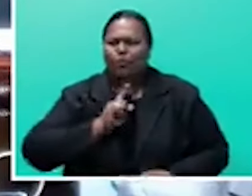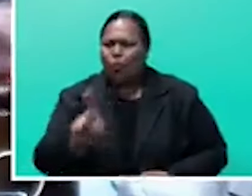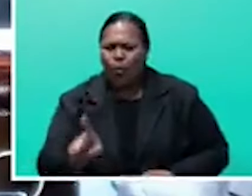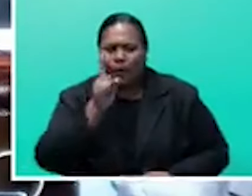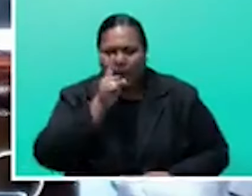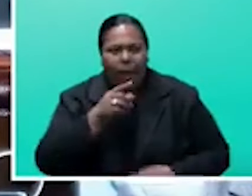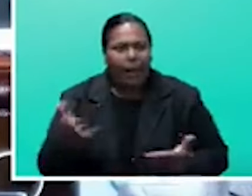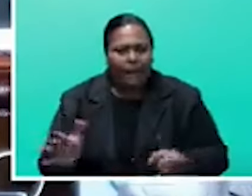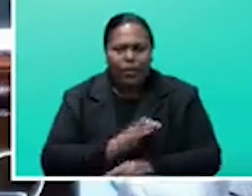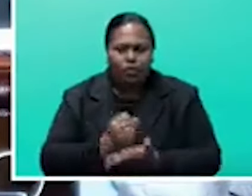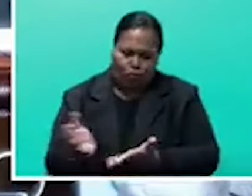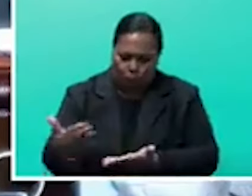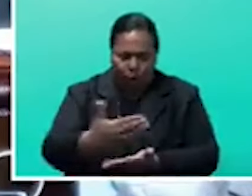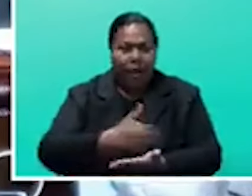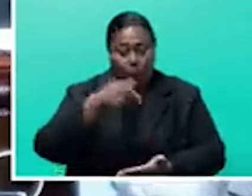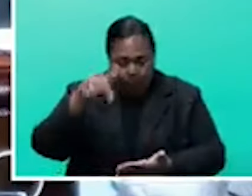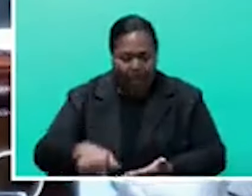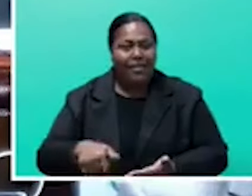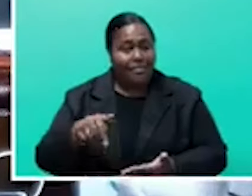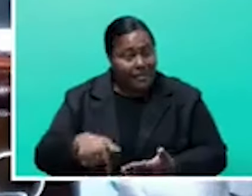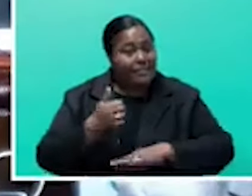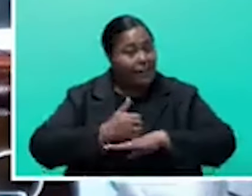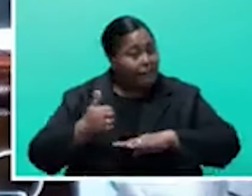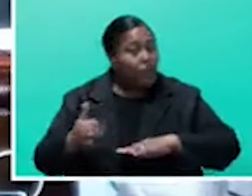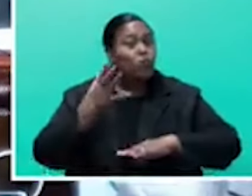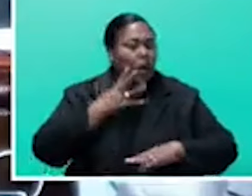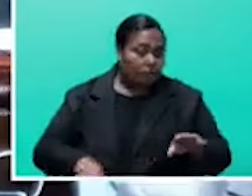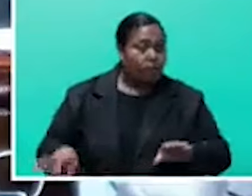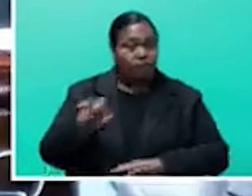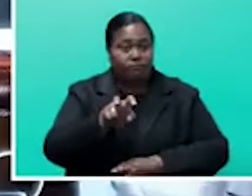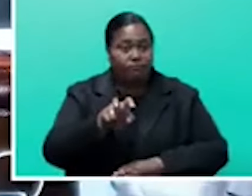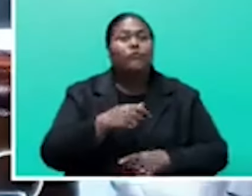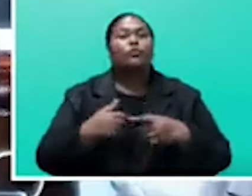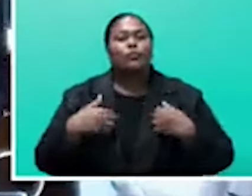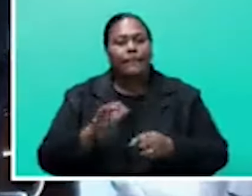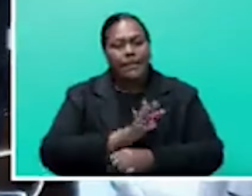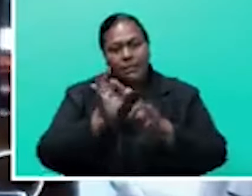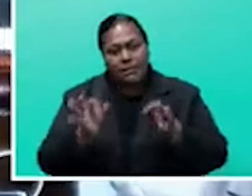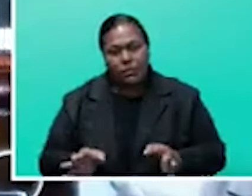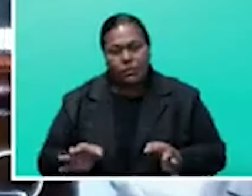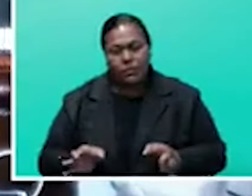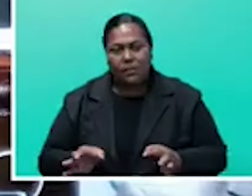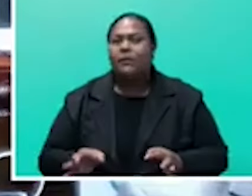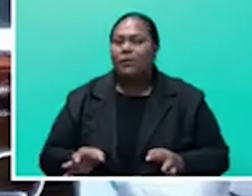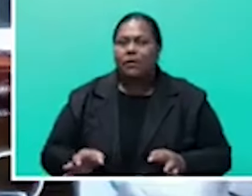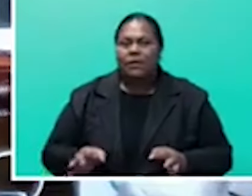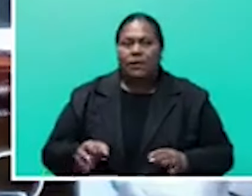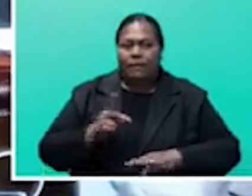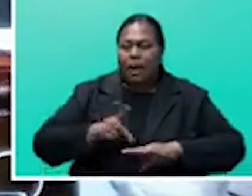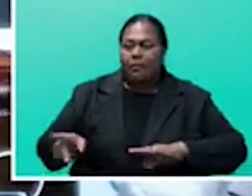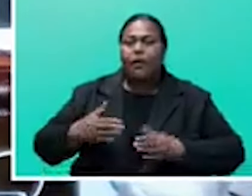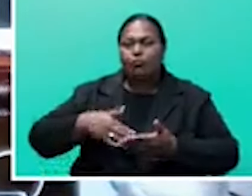ratepayers and making sure. And this government, as soon as it came, we made that decision, the cabinet has approved that,